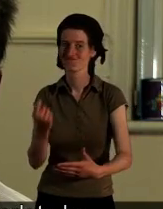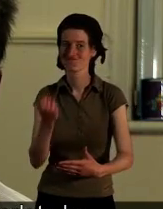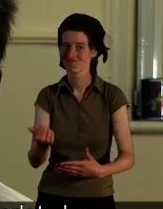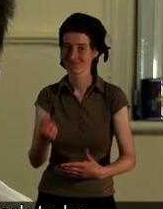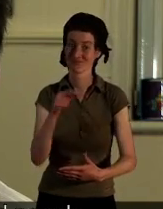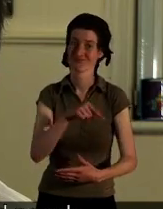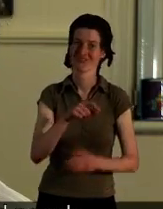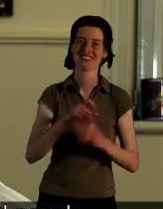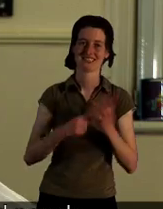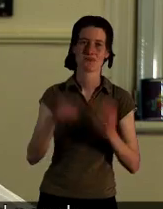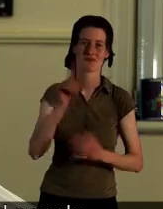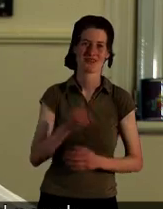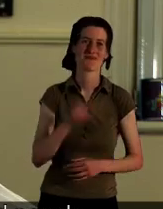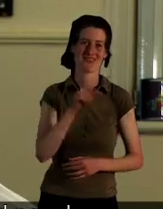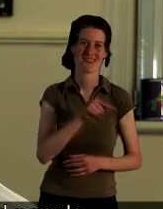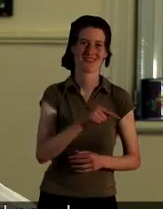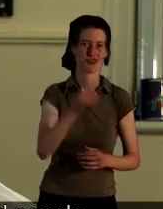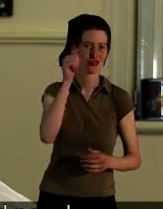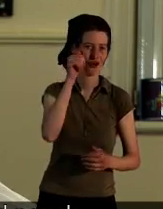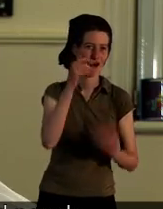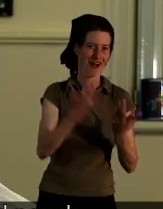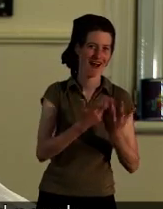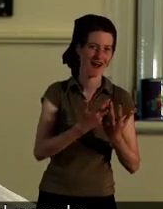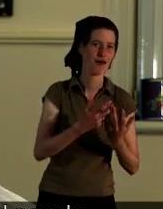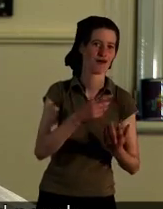putting the legislation into practice. And again, this